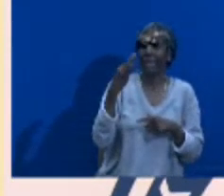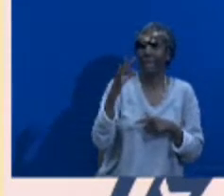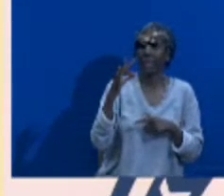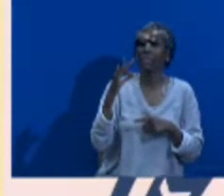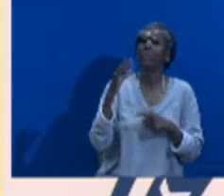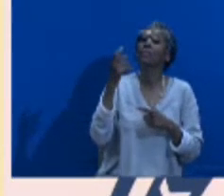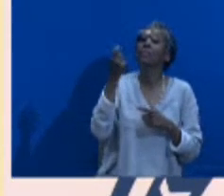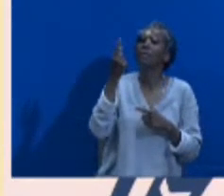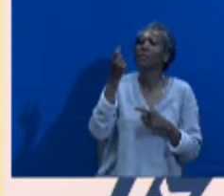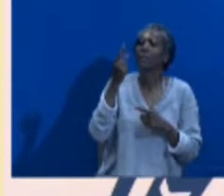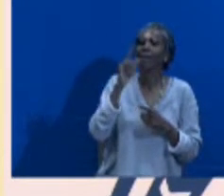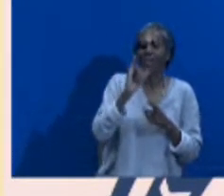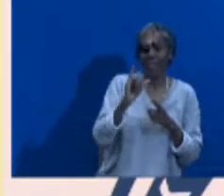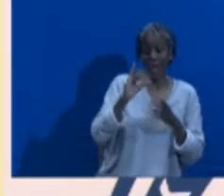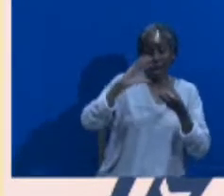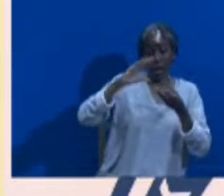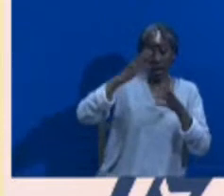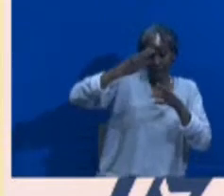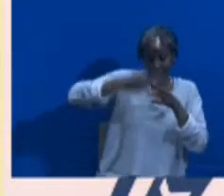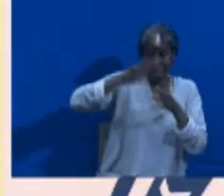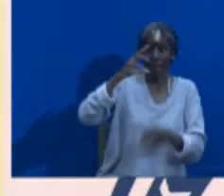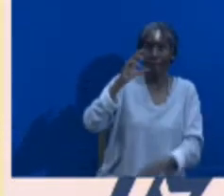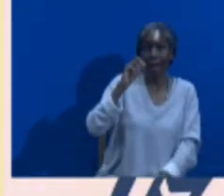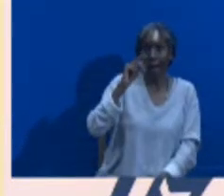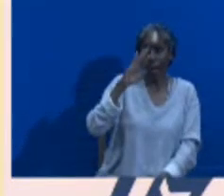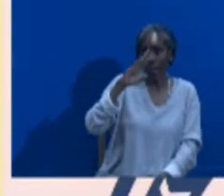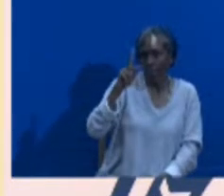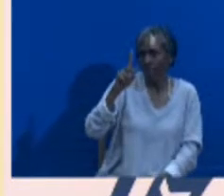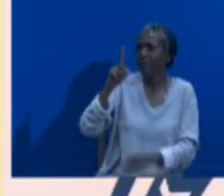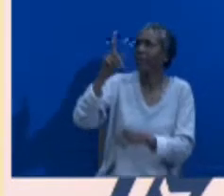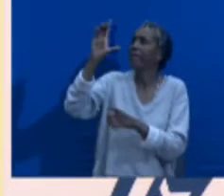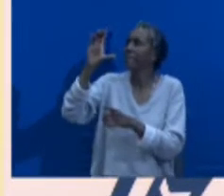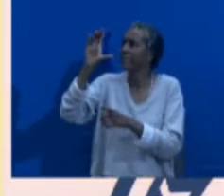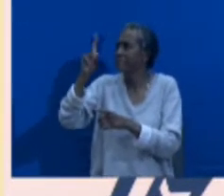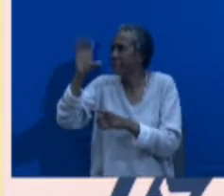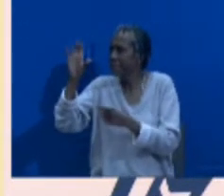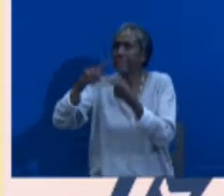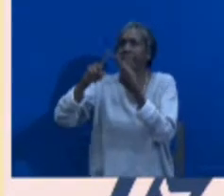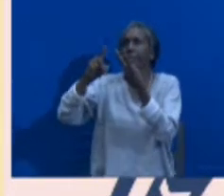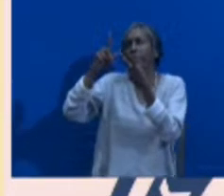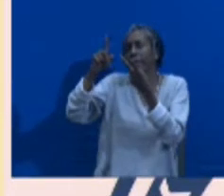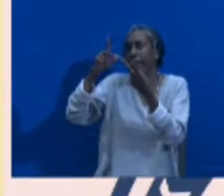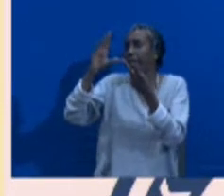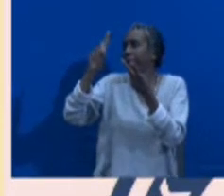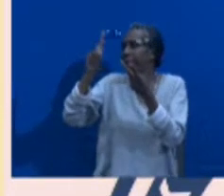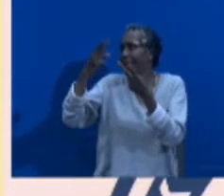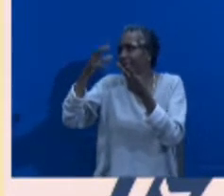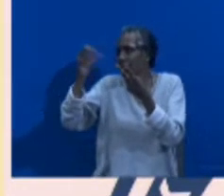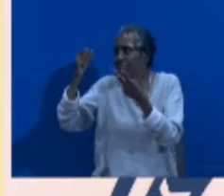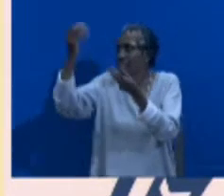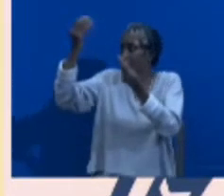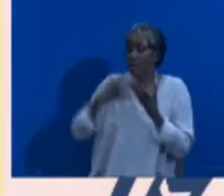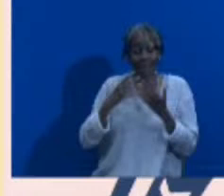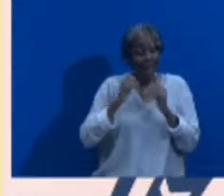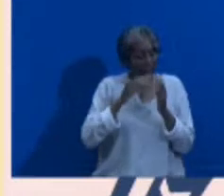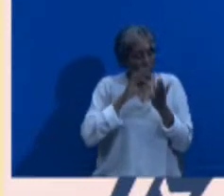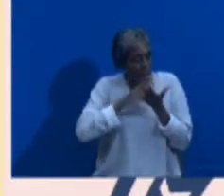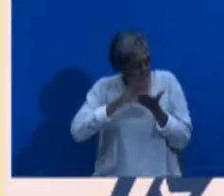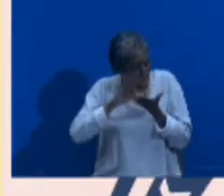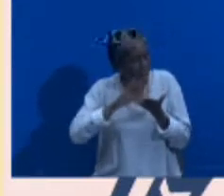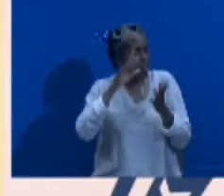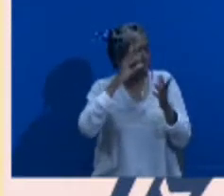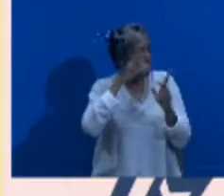from CDC and North Carolina DHHS about defining and reporting COVID-19 outbreaks in long-term care